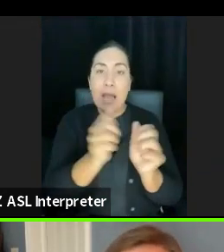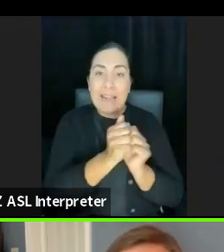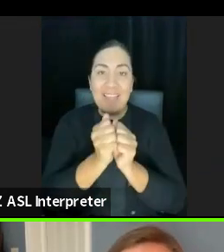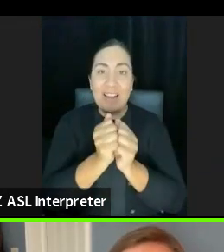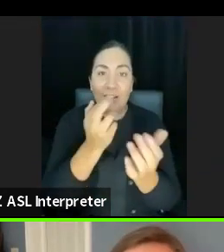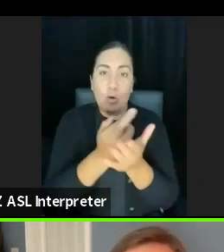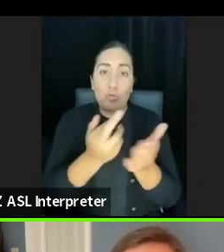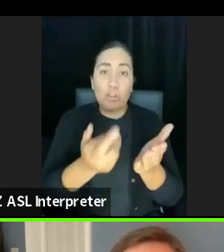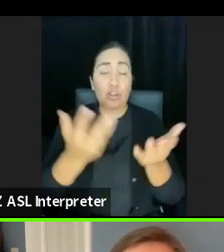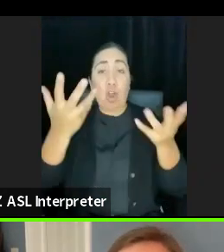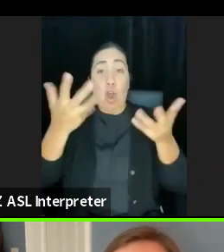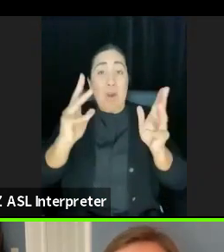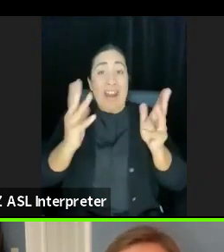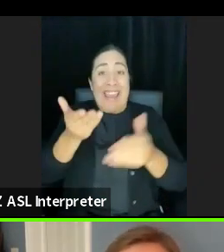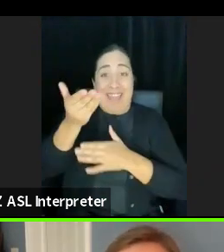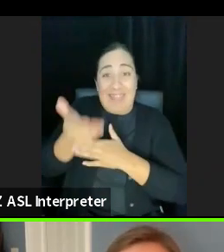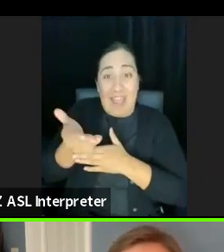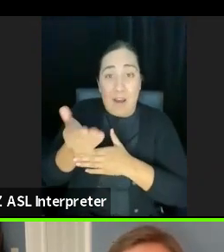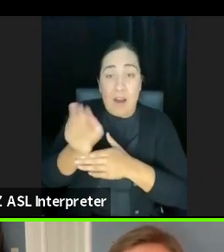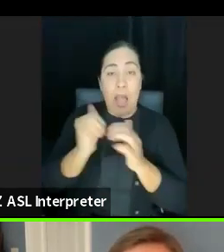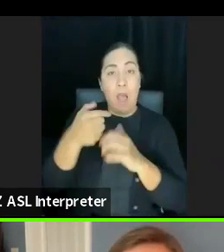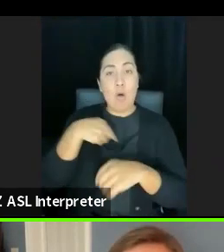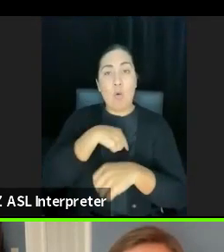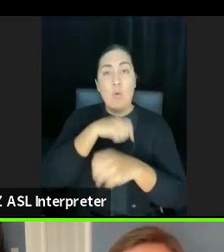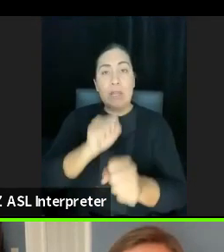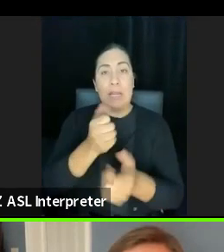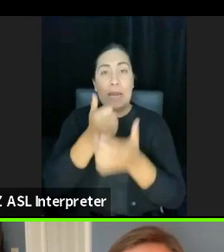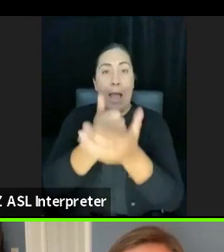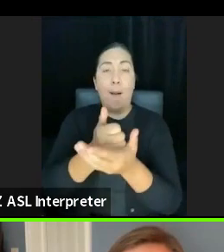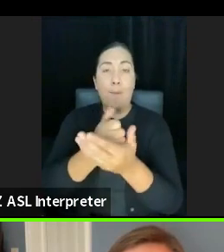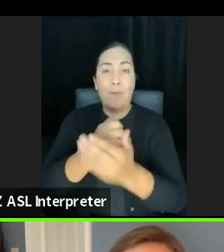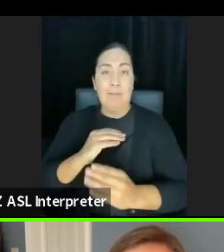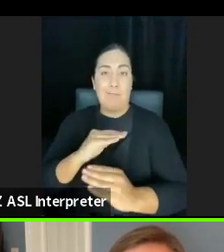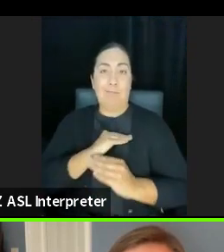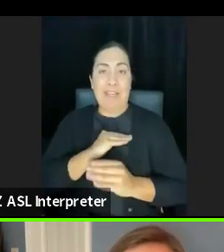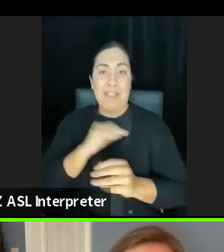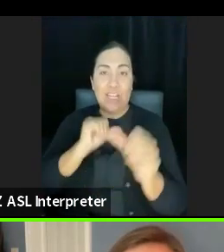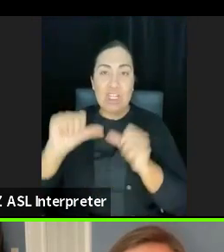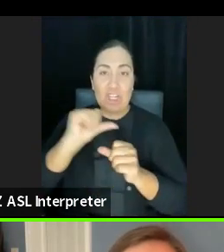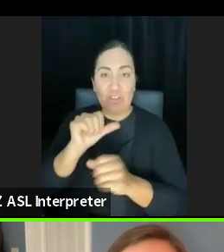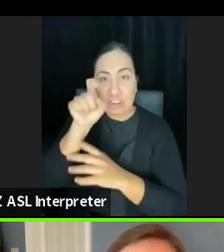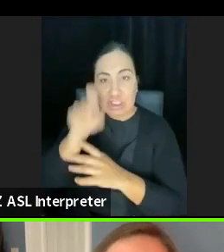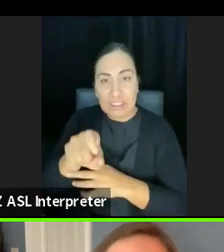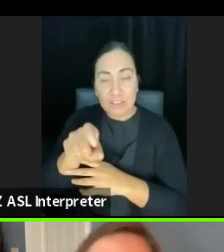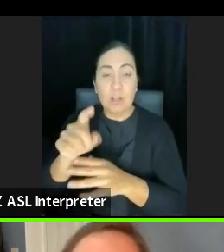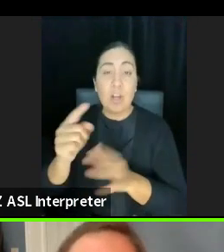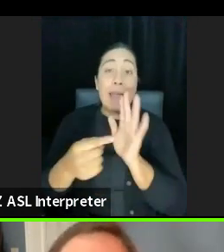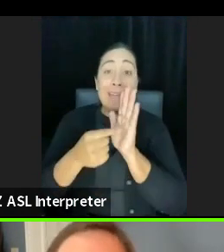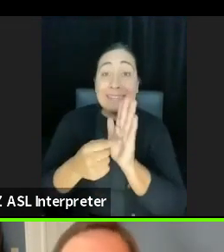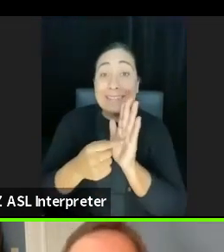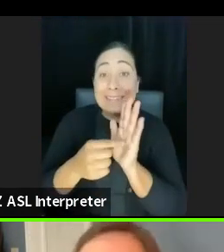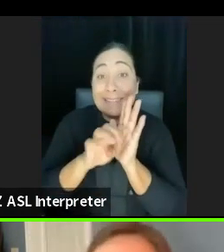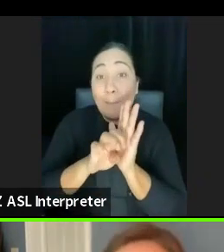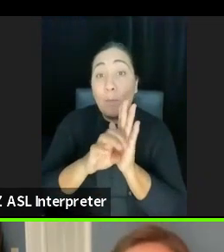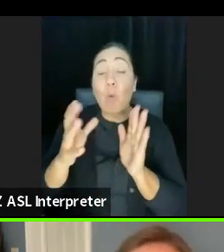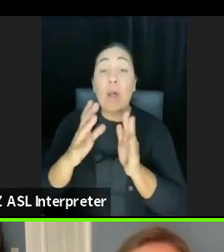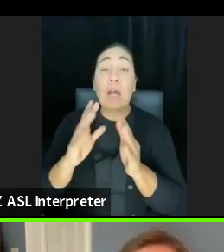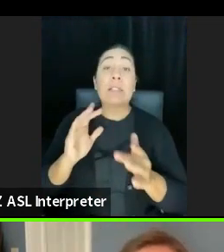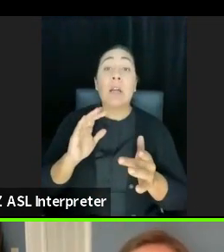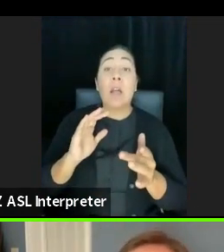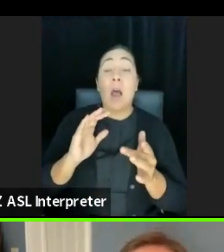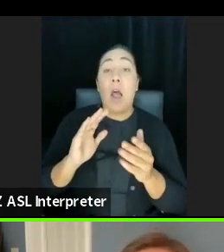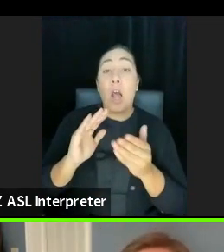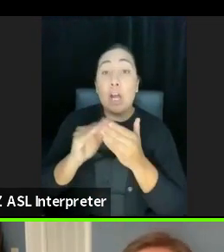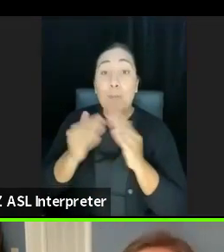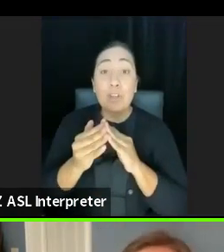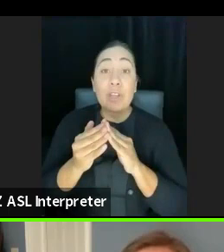exist. And how we can help meet one another's needs. Like there's examples of, you know, community websites being created,